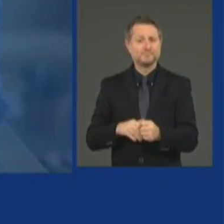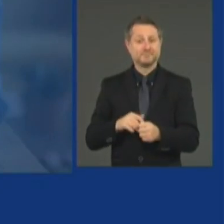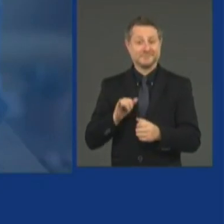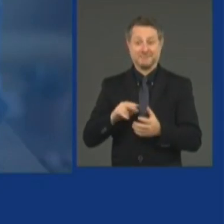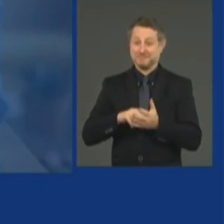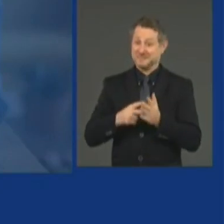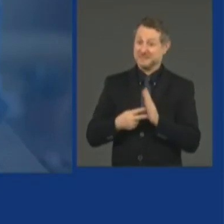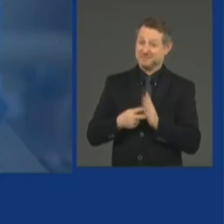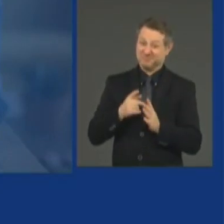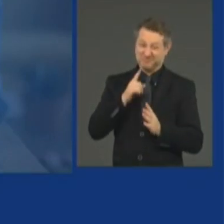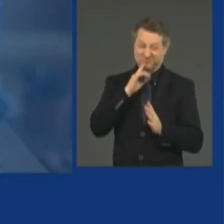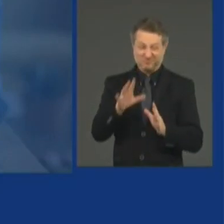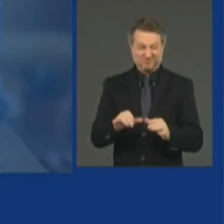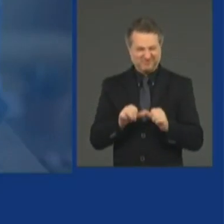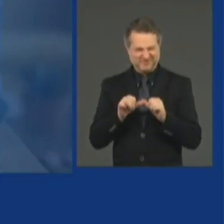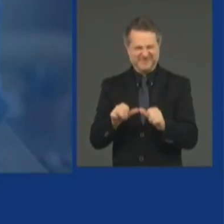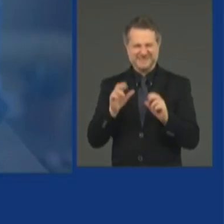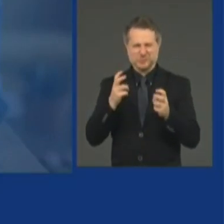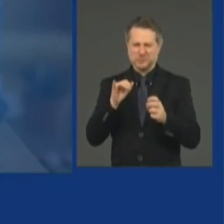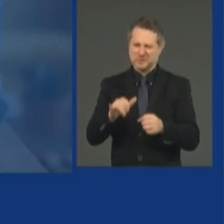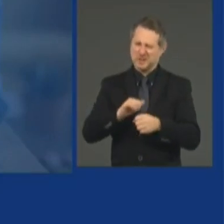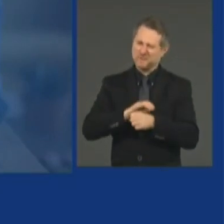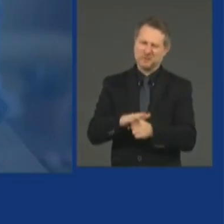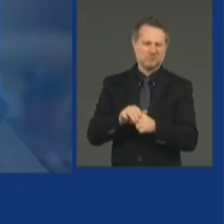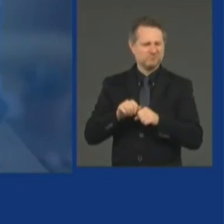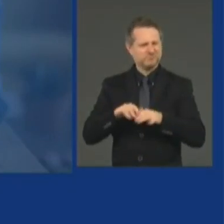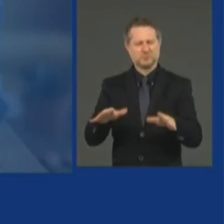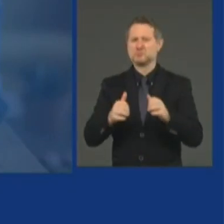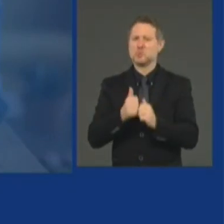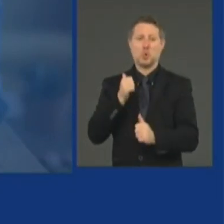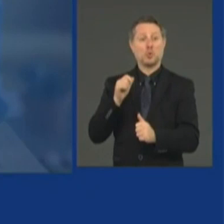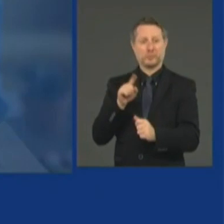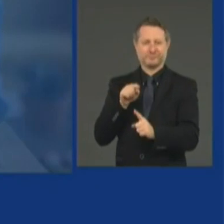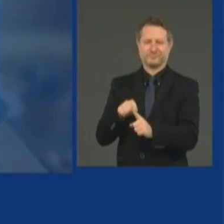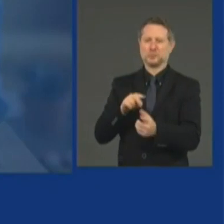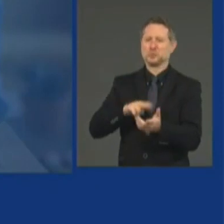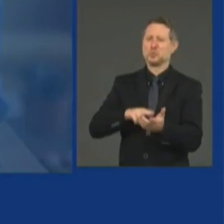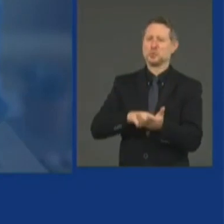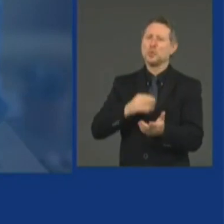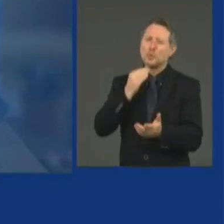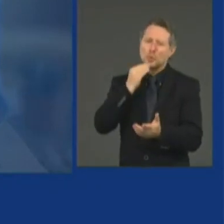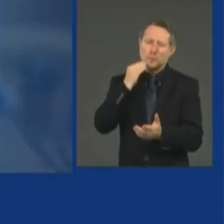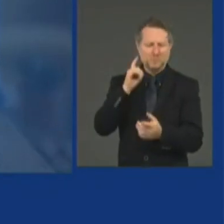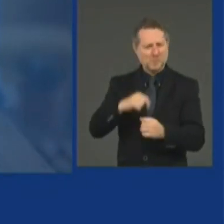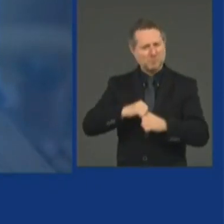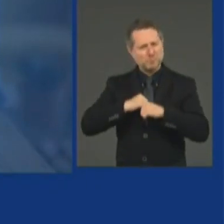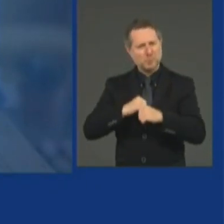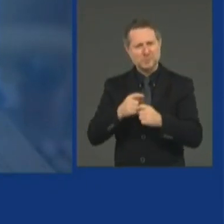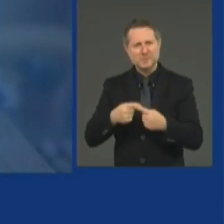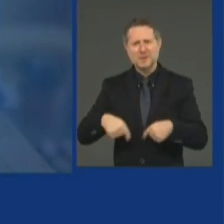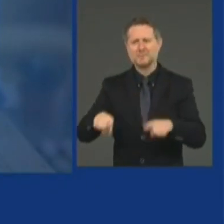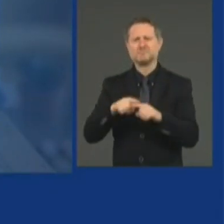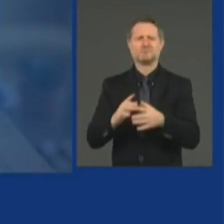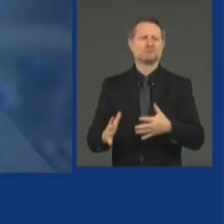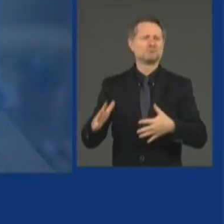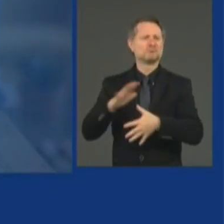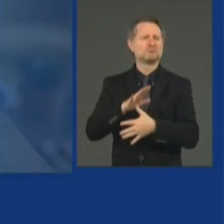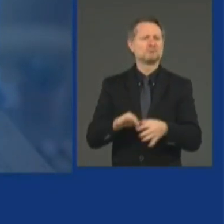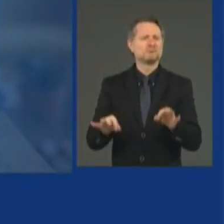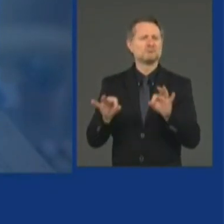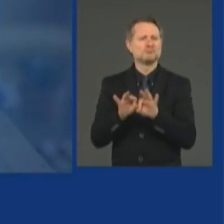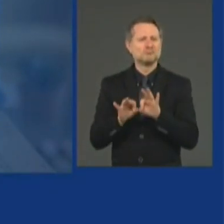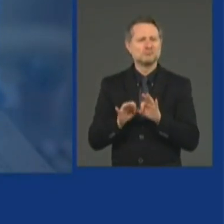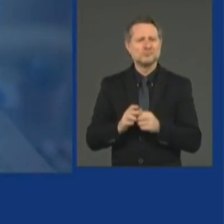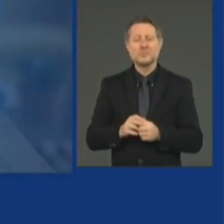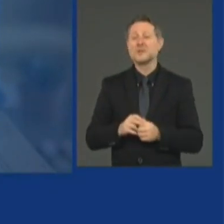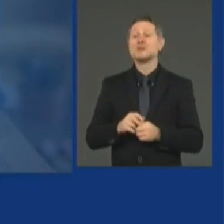this virus. So protecting our nursing homes and seniors has been a top priority. Last week,